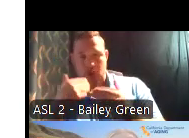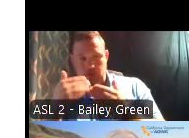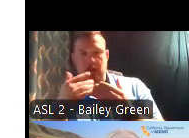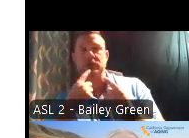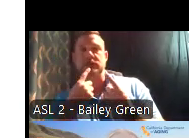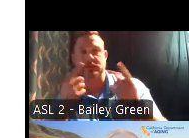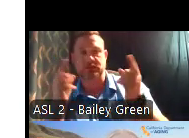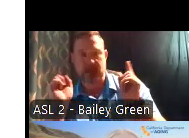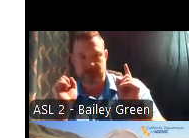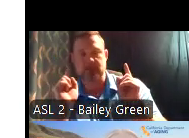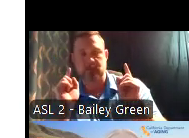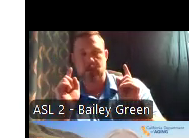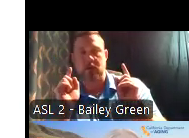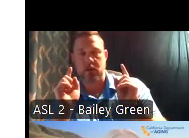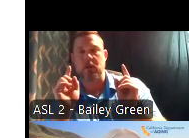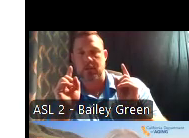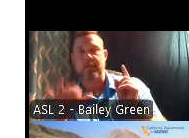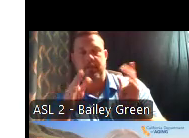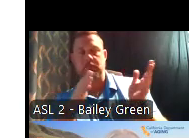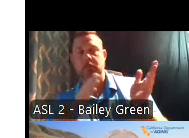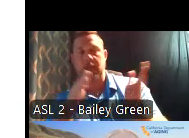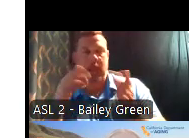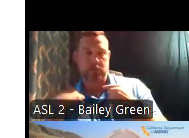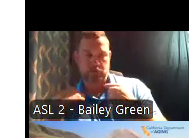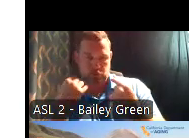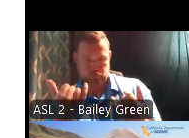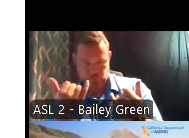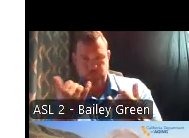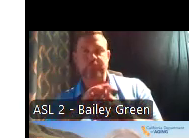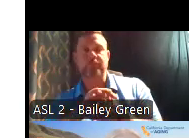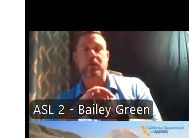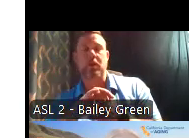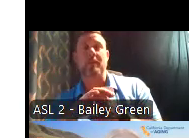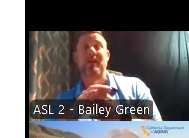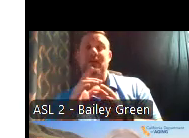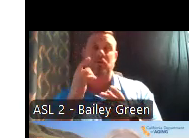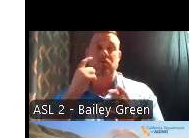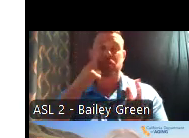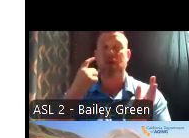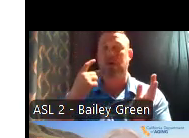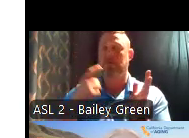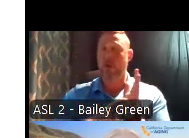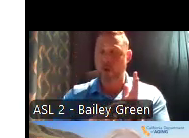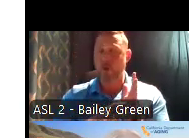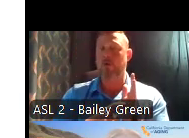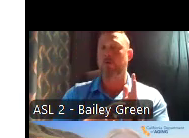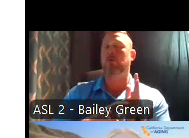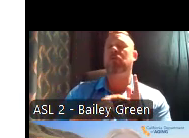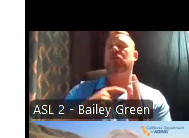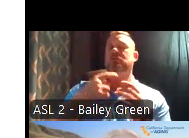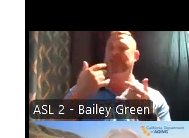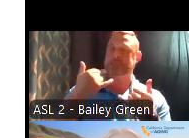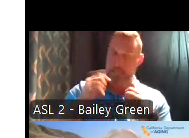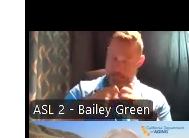success that the Master Plan has had to date, but then to also acknowledge that there are still